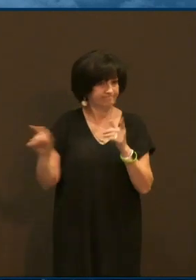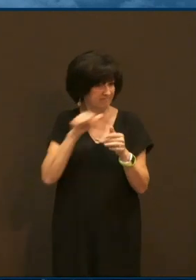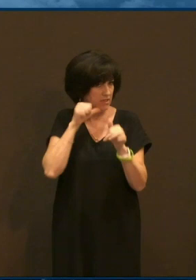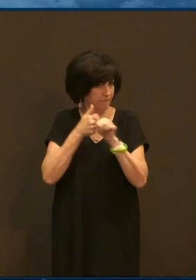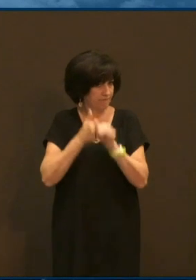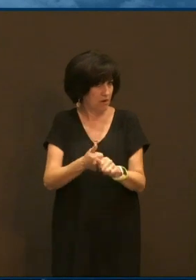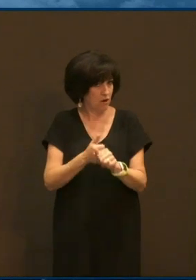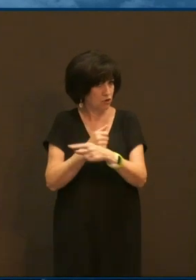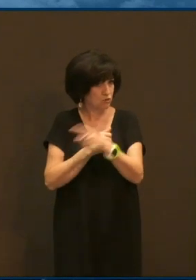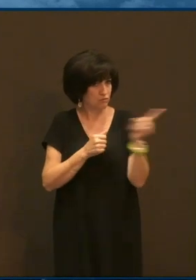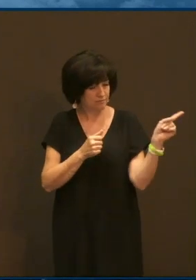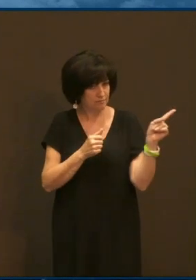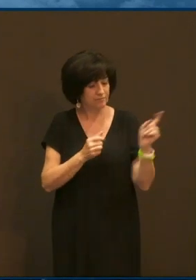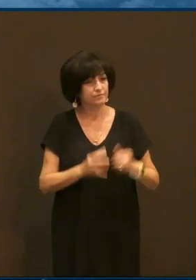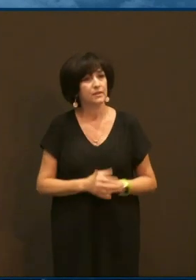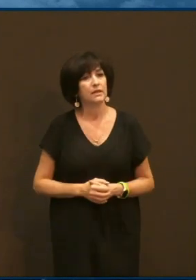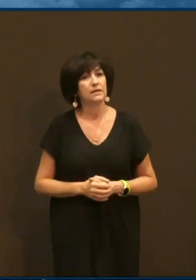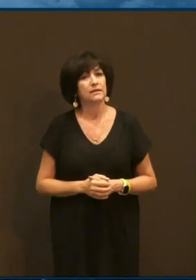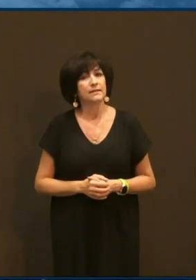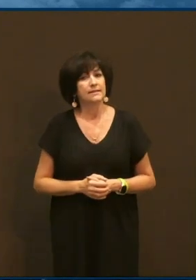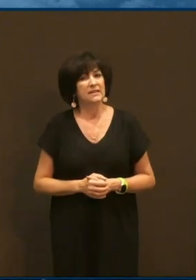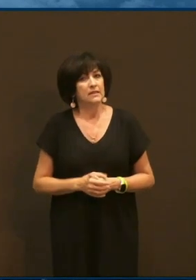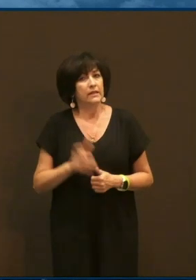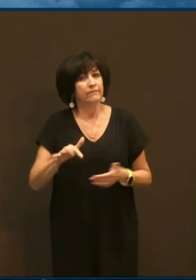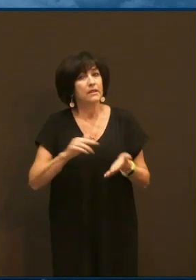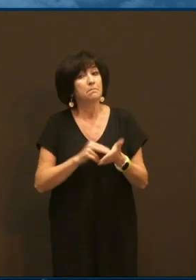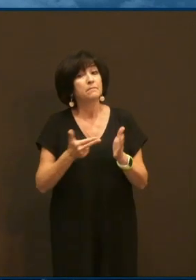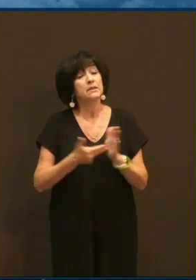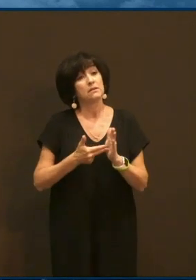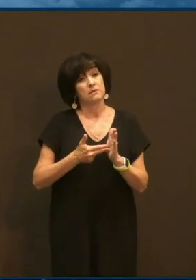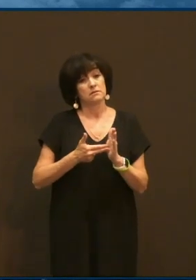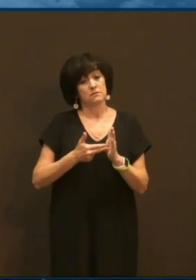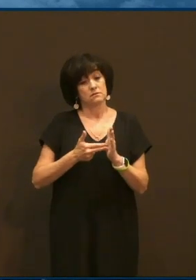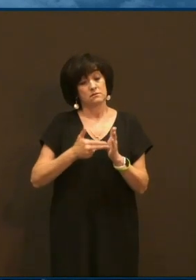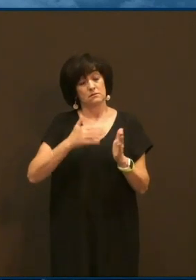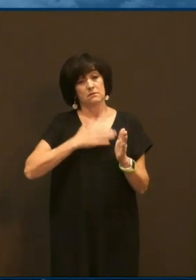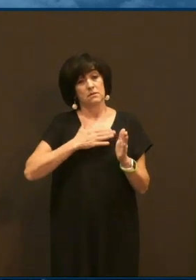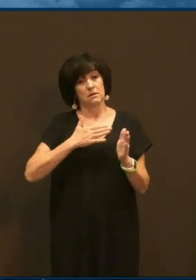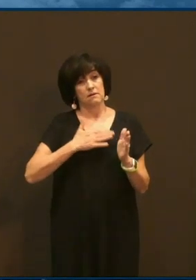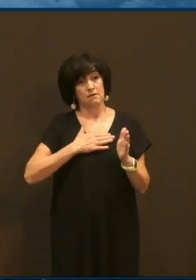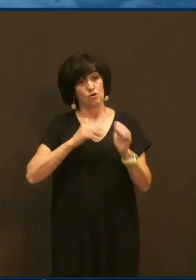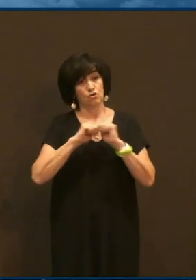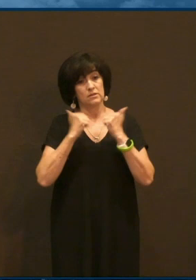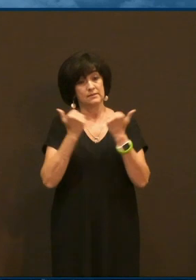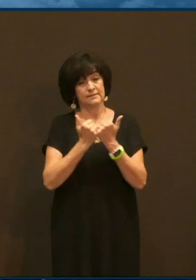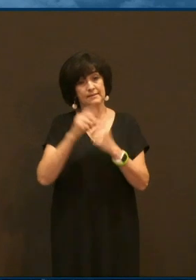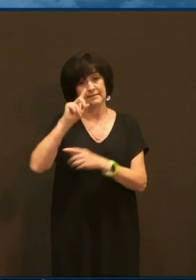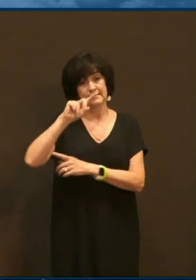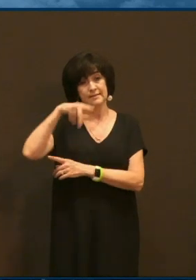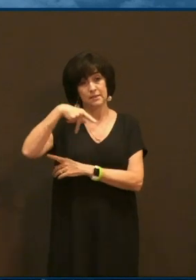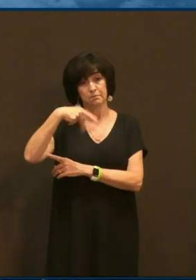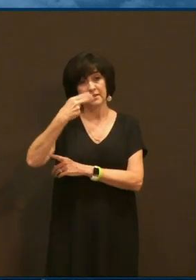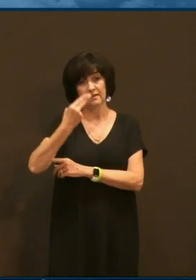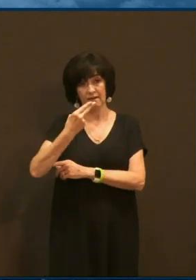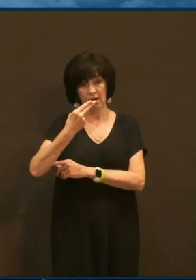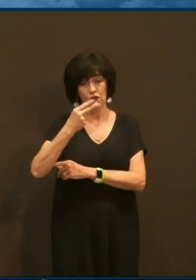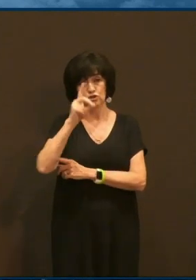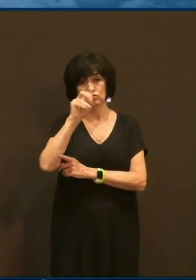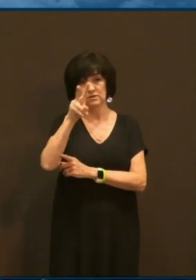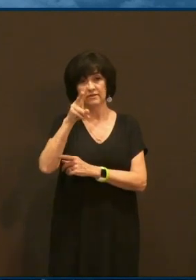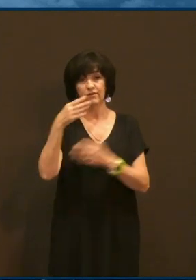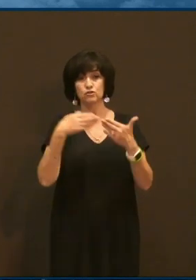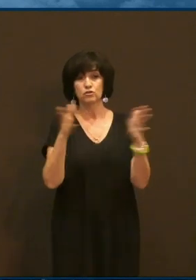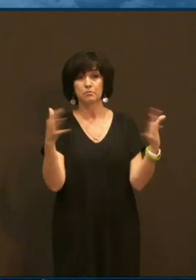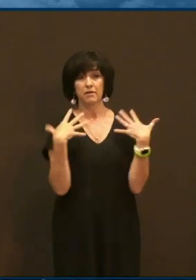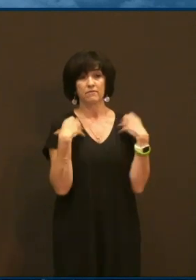followed. And therefore, DPH, the Division of Public Health, and the Division of Small Business are working together on